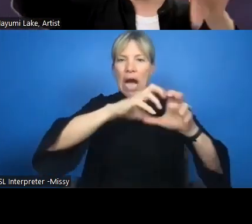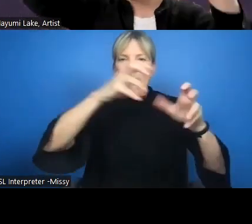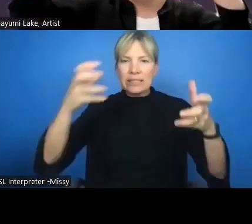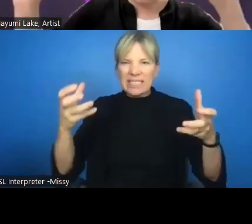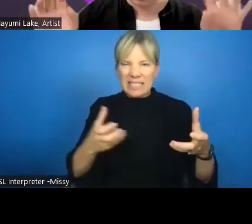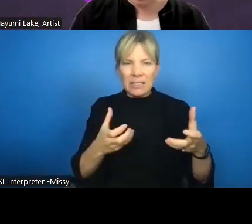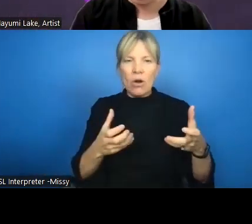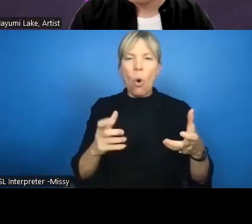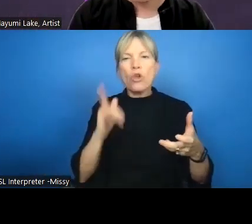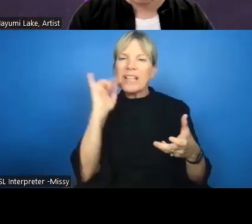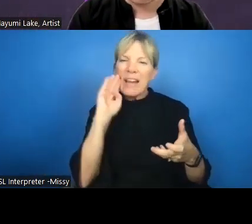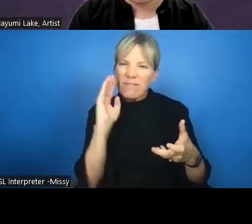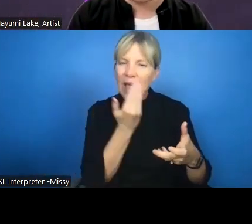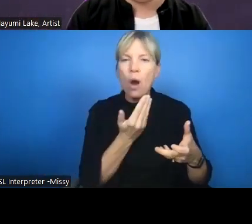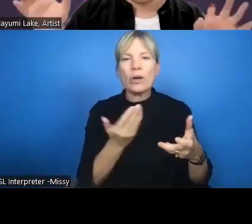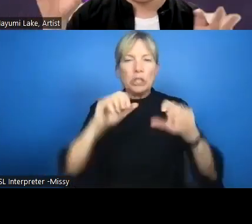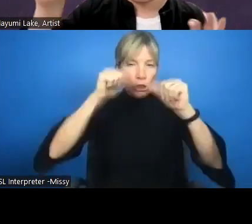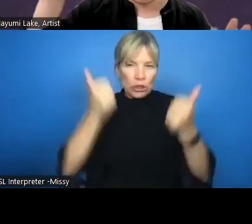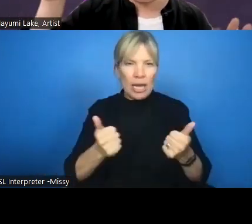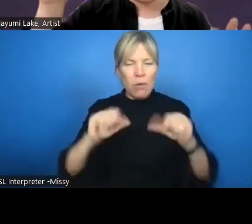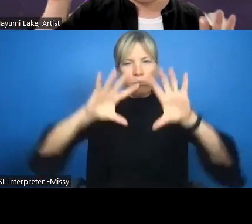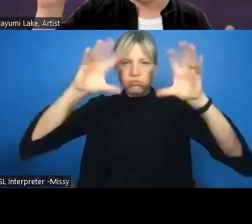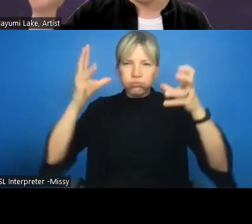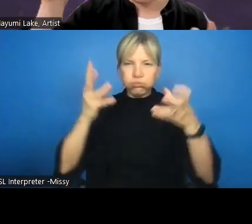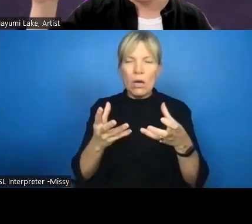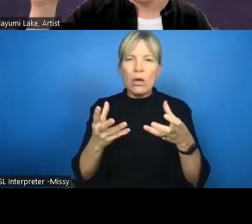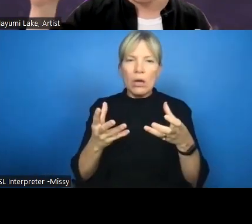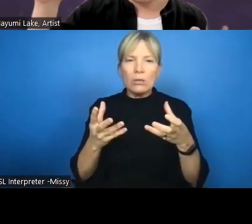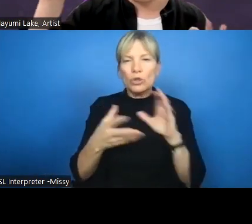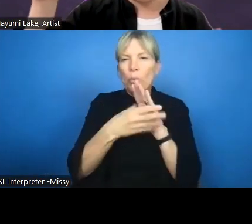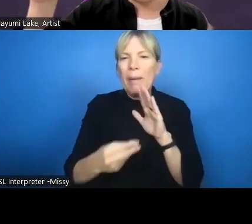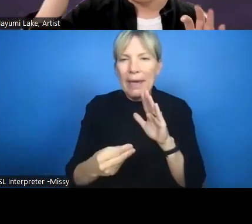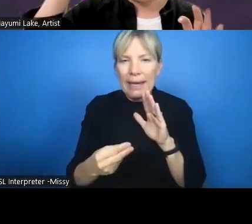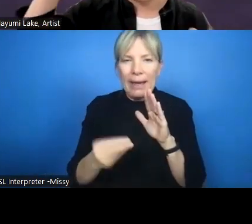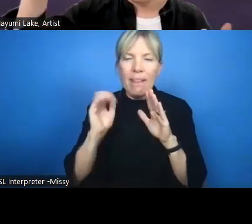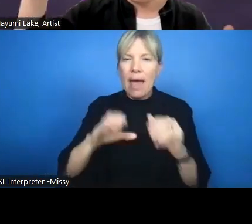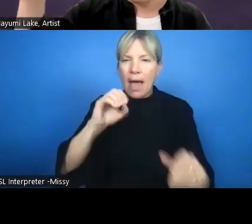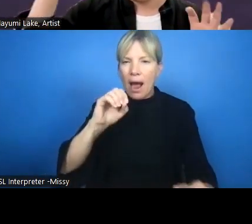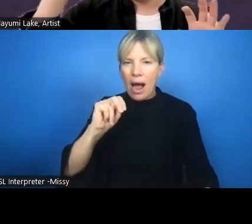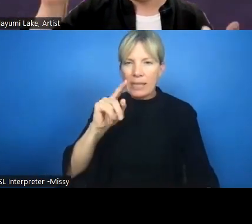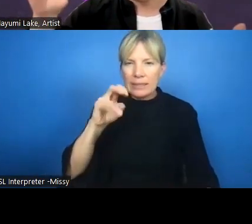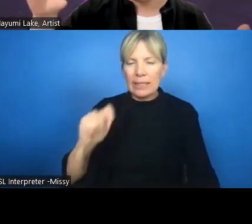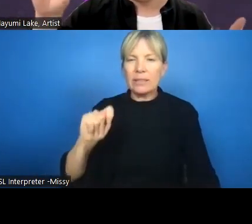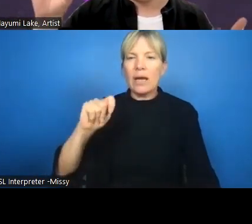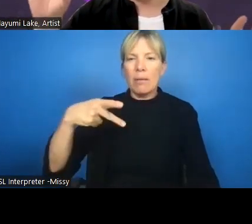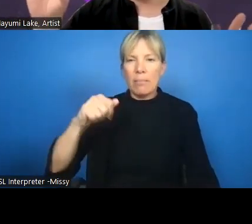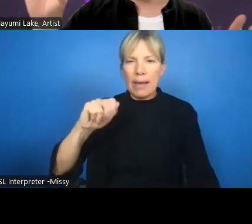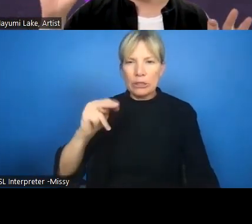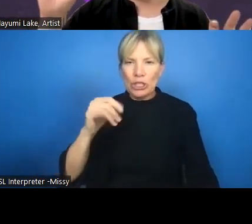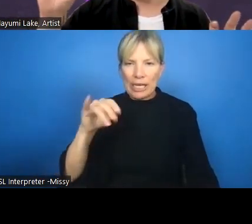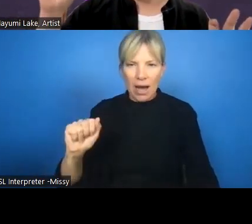or flower-like shape to mimic the, of course, in the ancient continent Pangea, but also